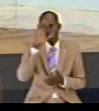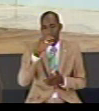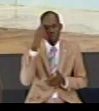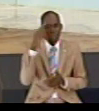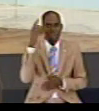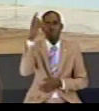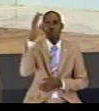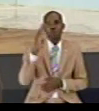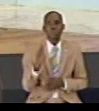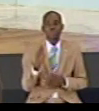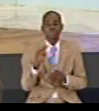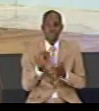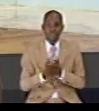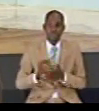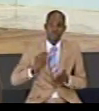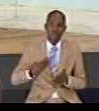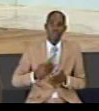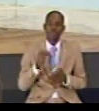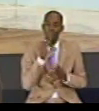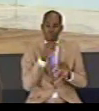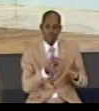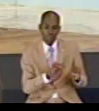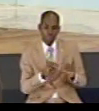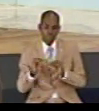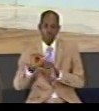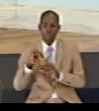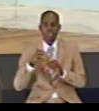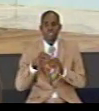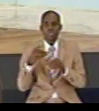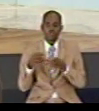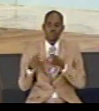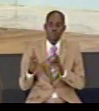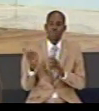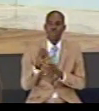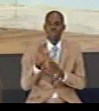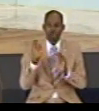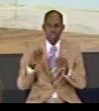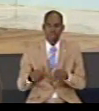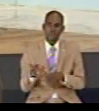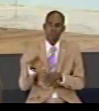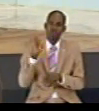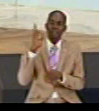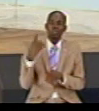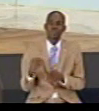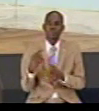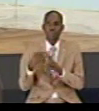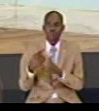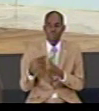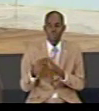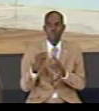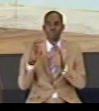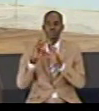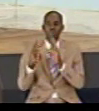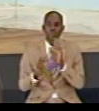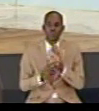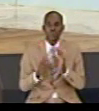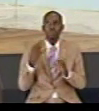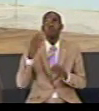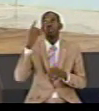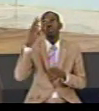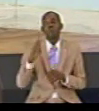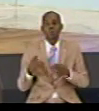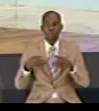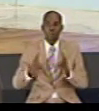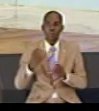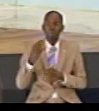the direction where he can find the word of God, the will of God, the way of God,